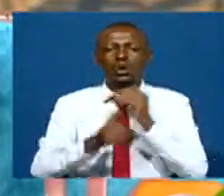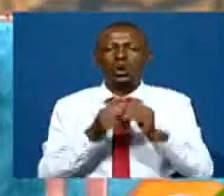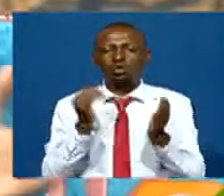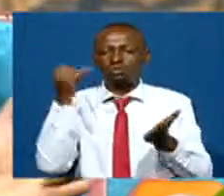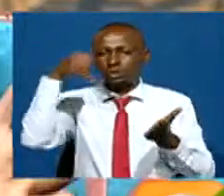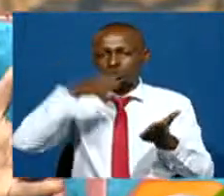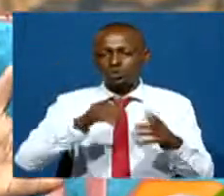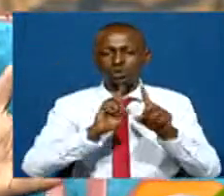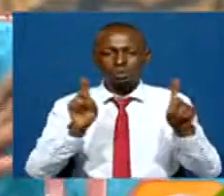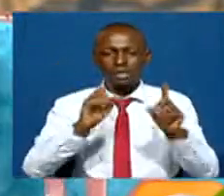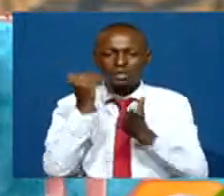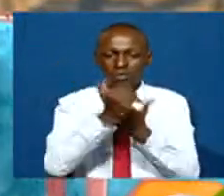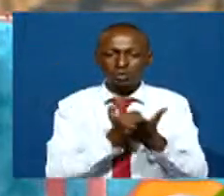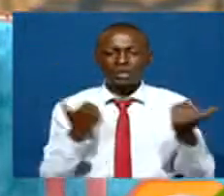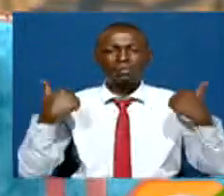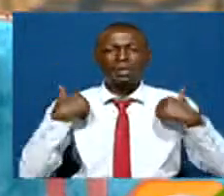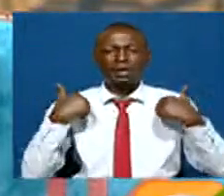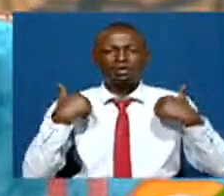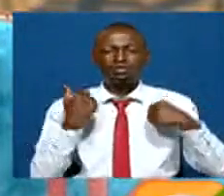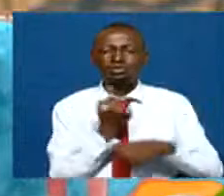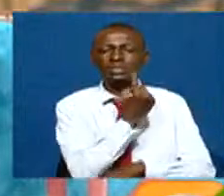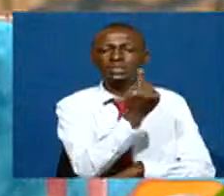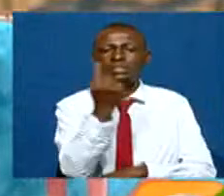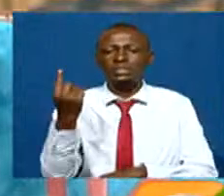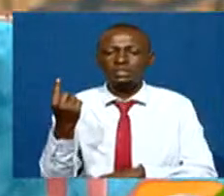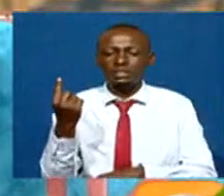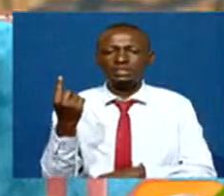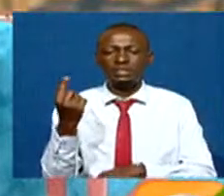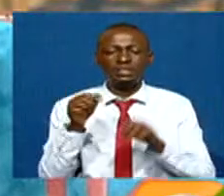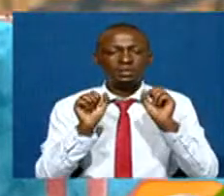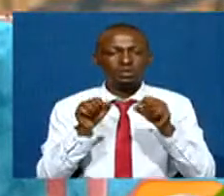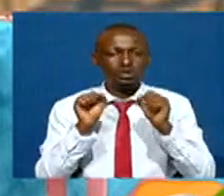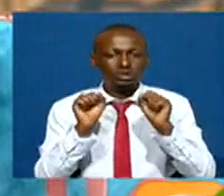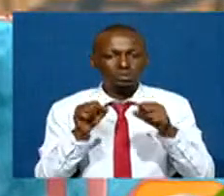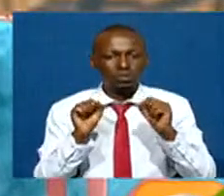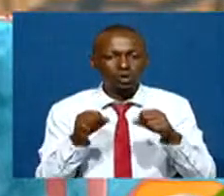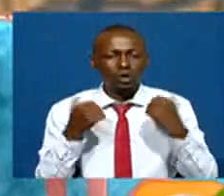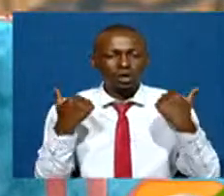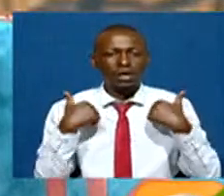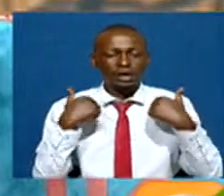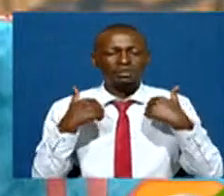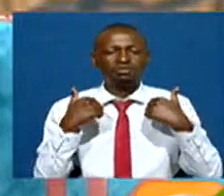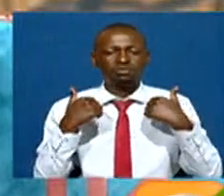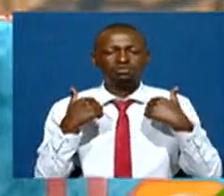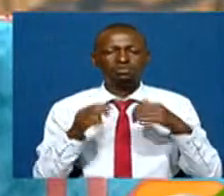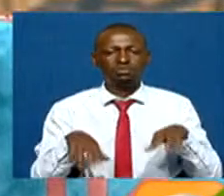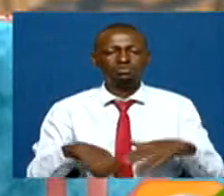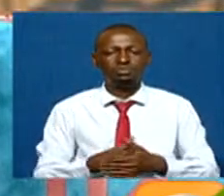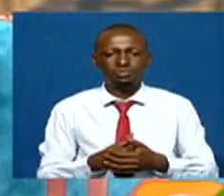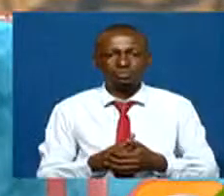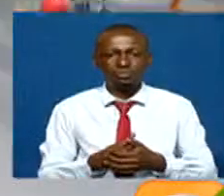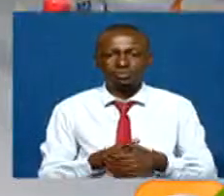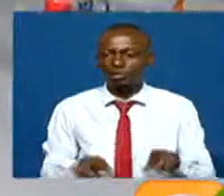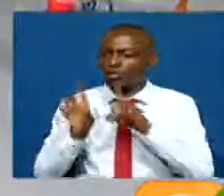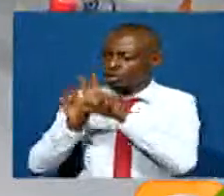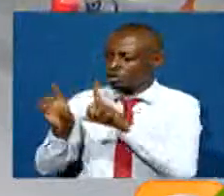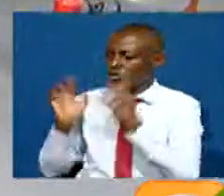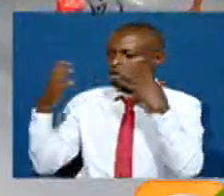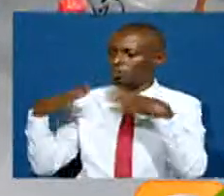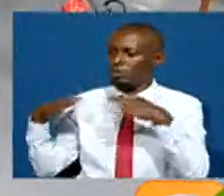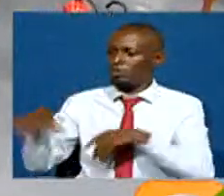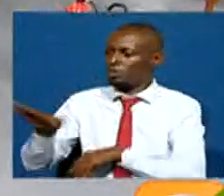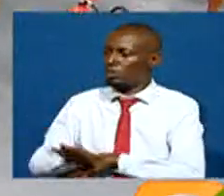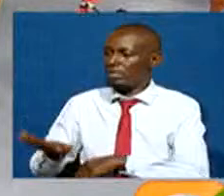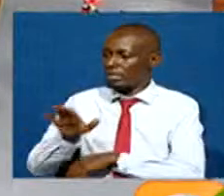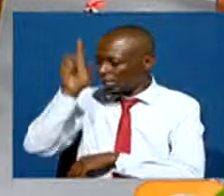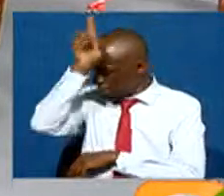we have programmed it out to ensure that each and every meter is actually updated within this particular period. At the same time, there are people in